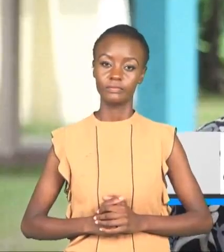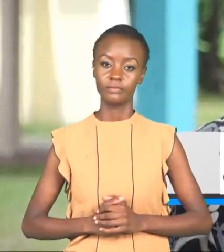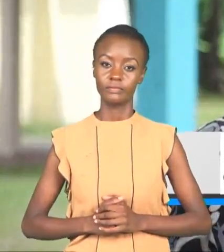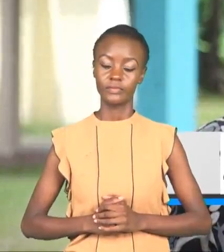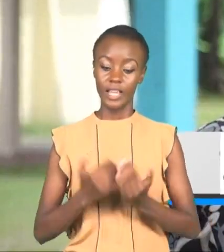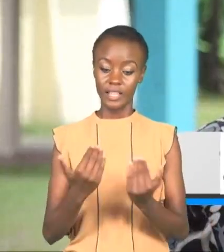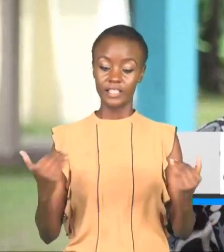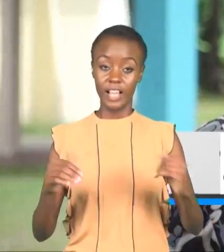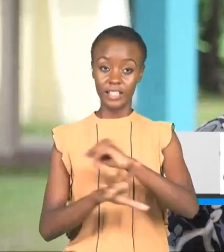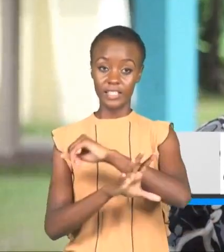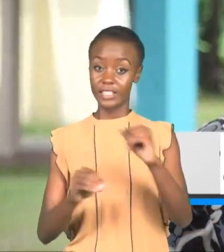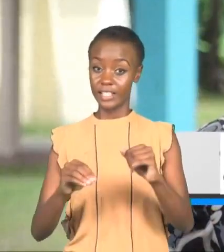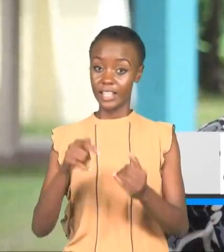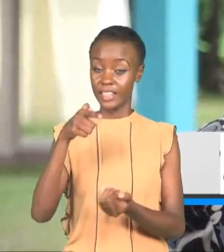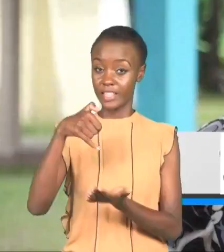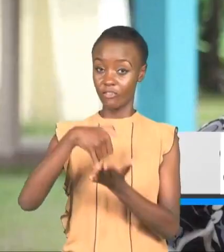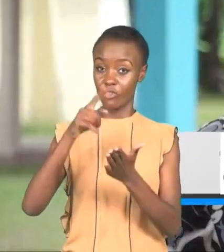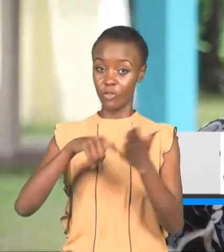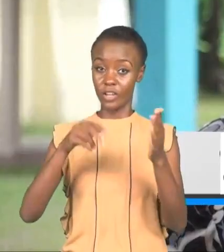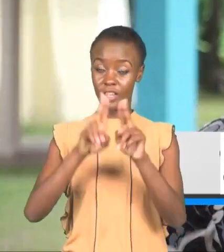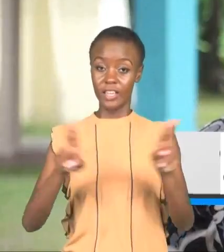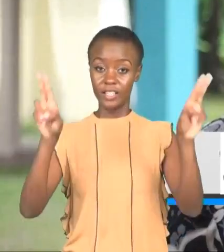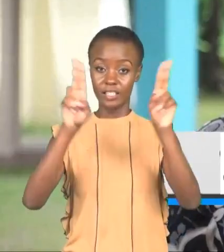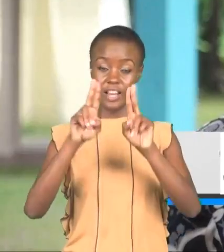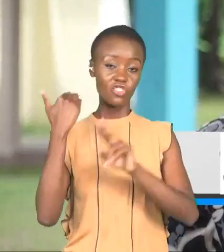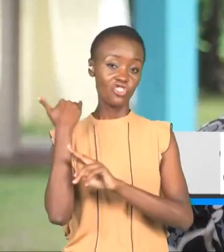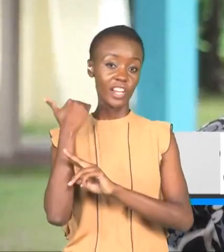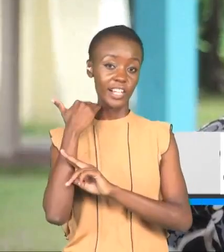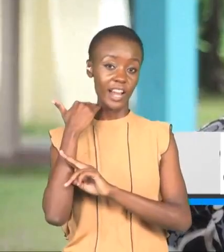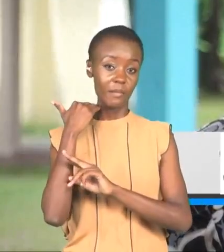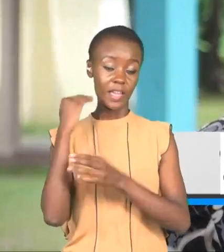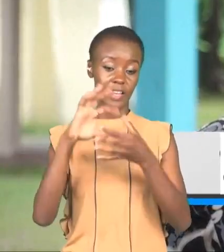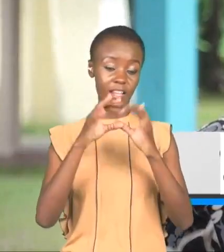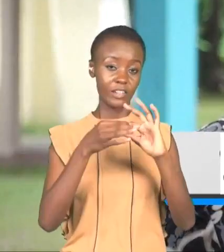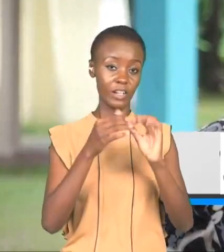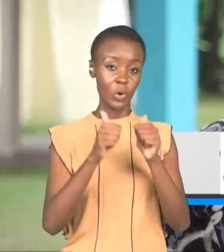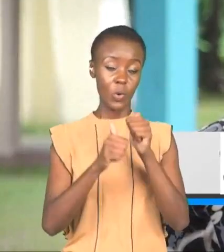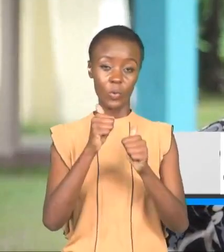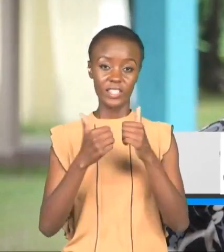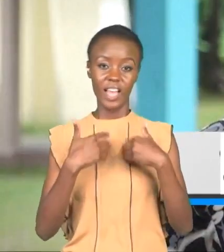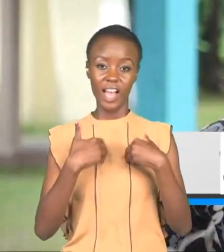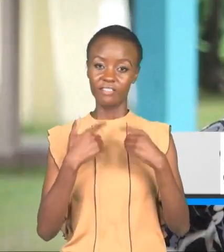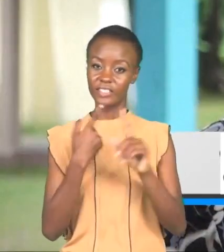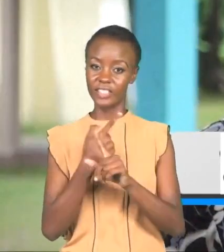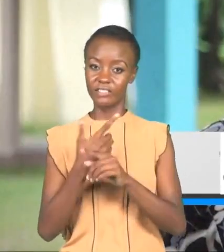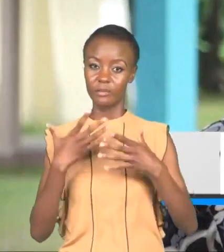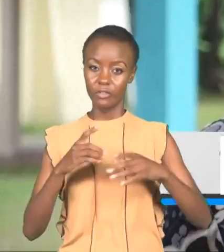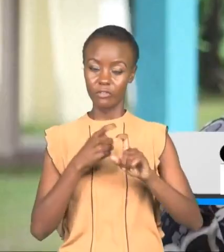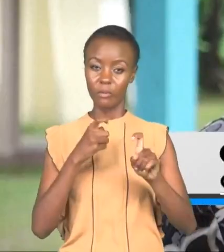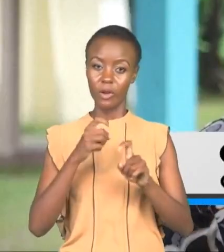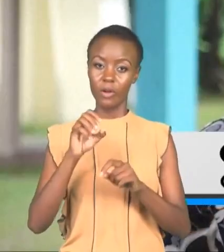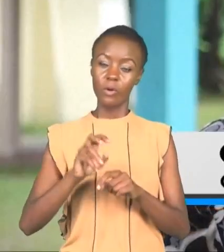Child trafficking here is part of an international organised crime network, and it has a large presence across West and Central